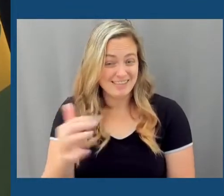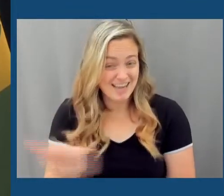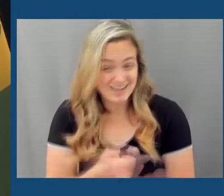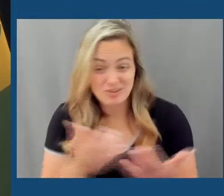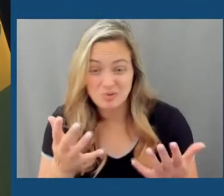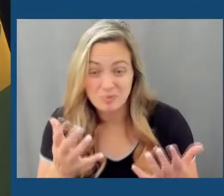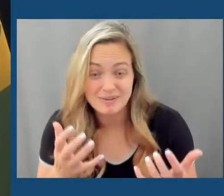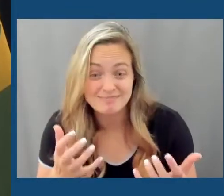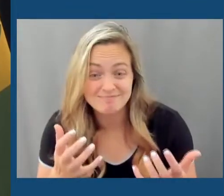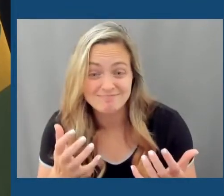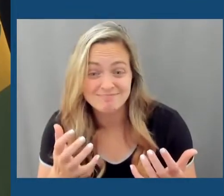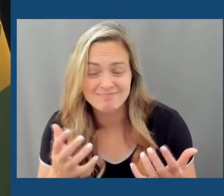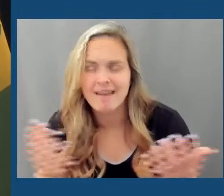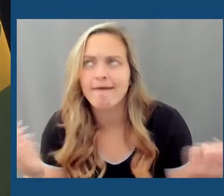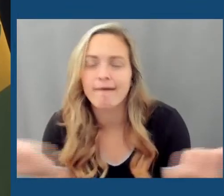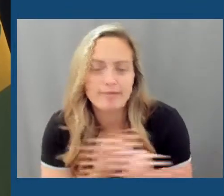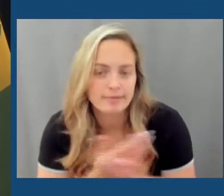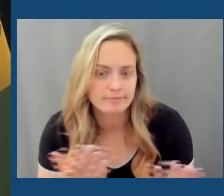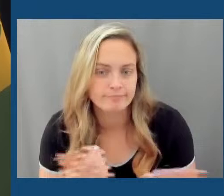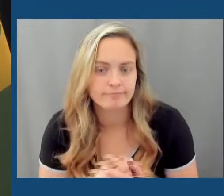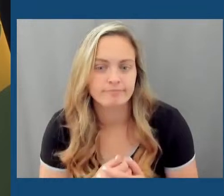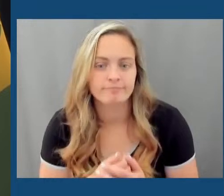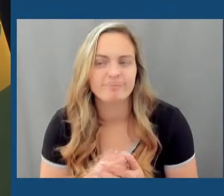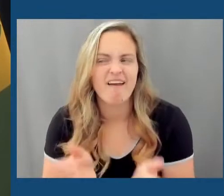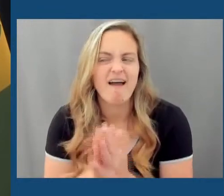want, anything, you go to him.